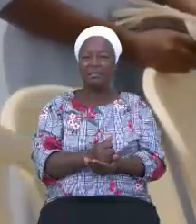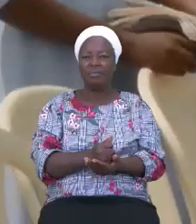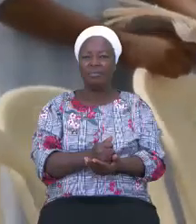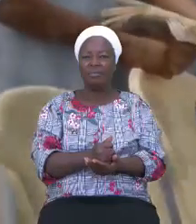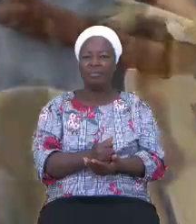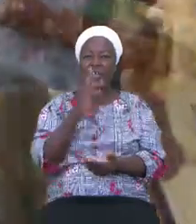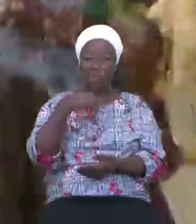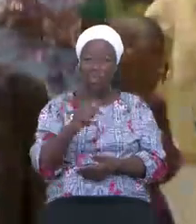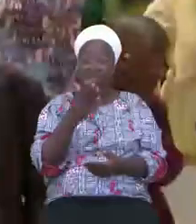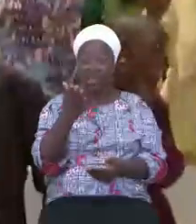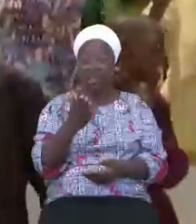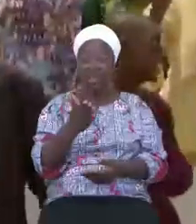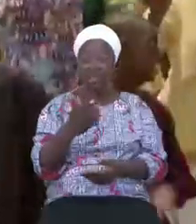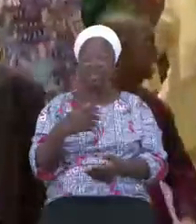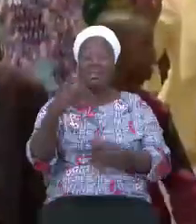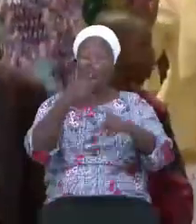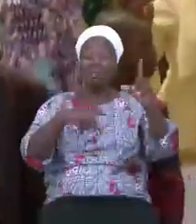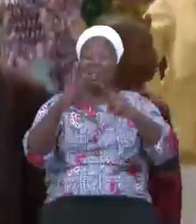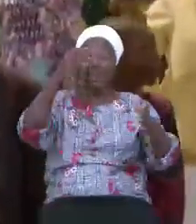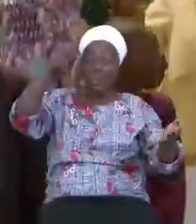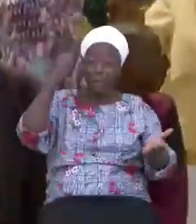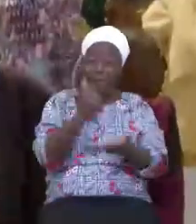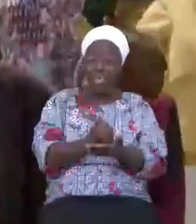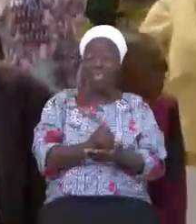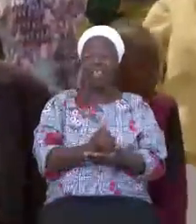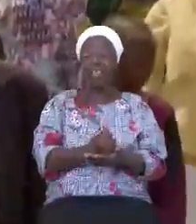Are you still there? Amen.